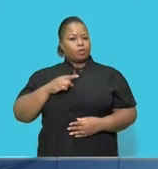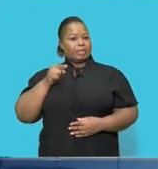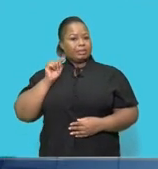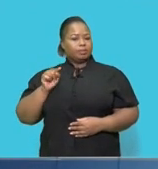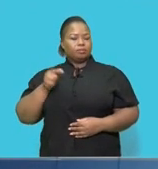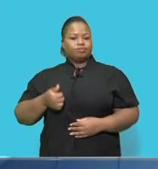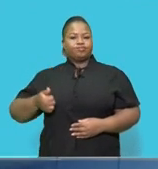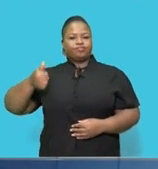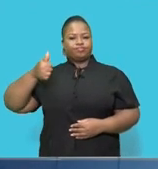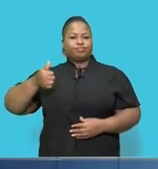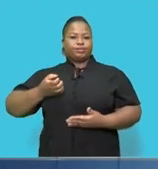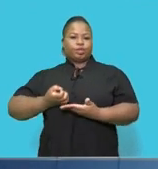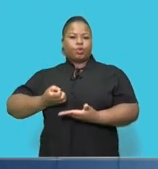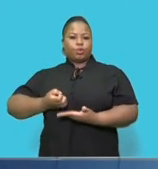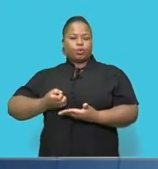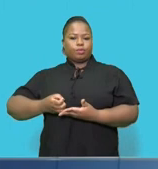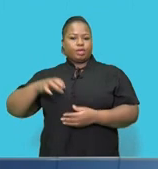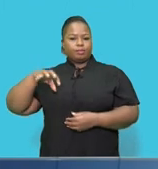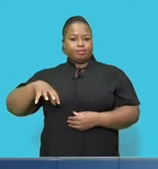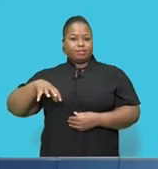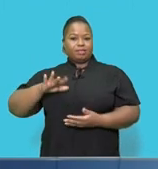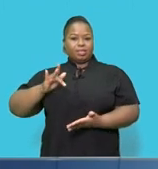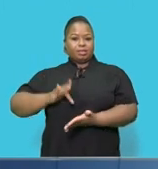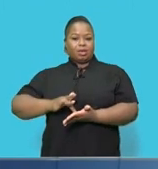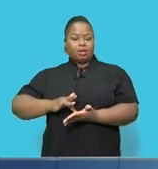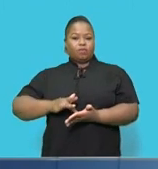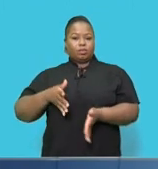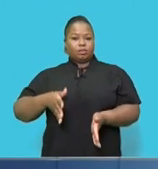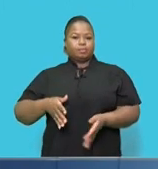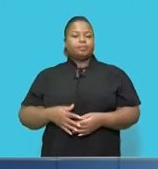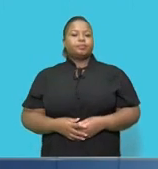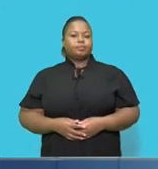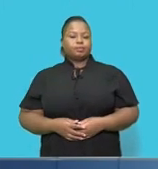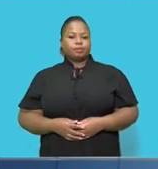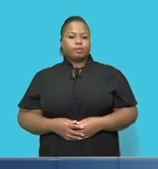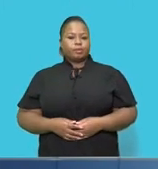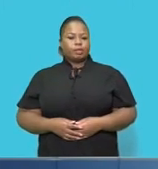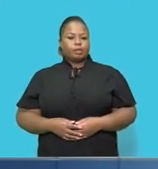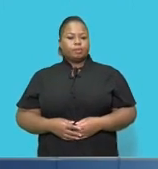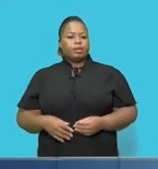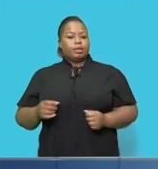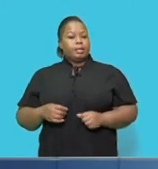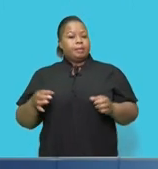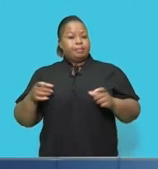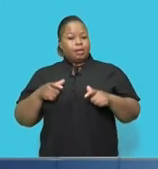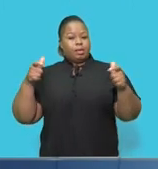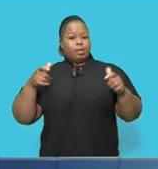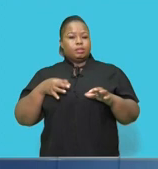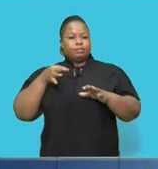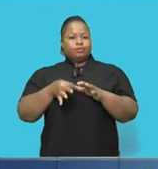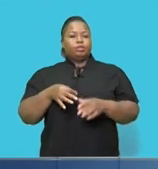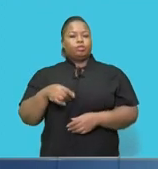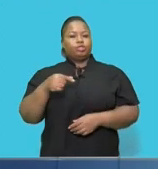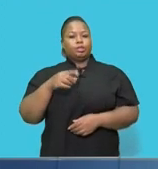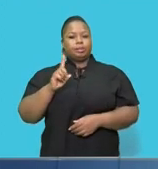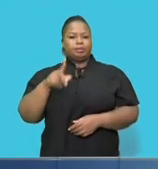key economic hub of this country and the biggest contributor to economic growth. So